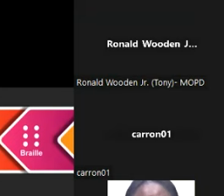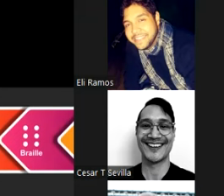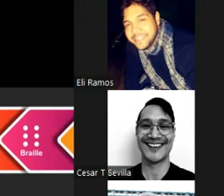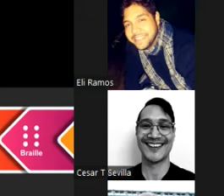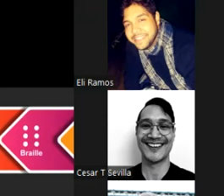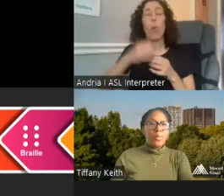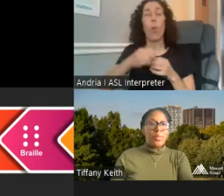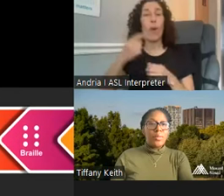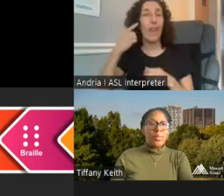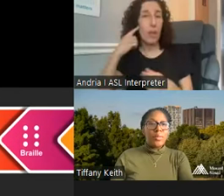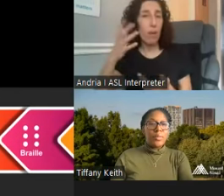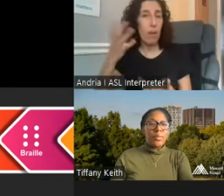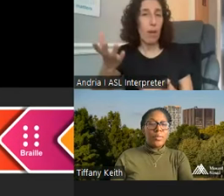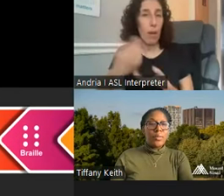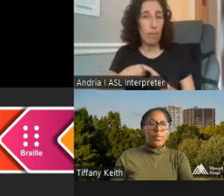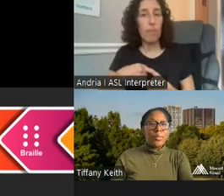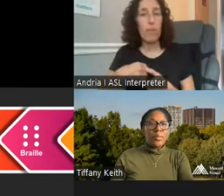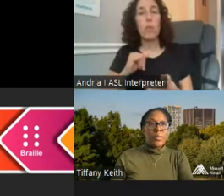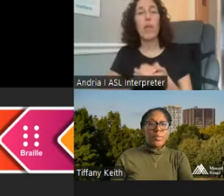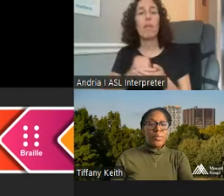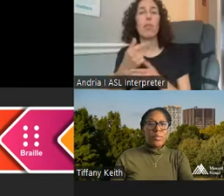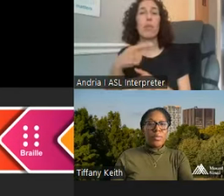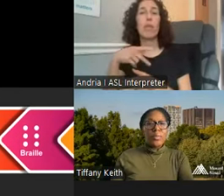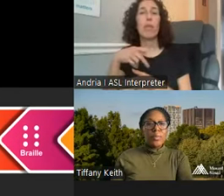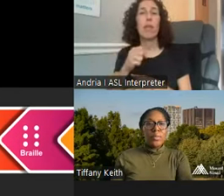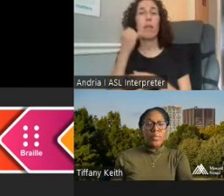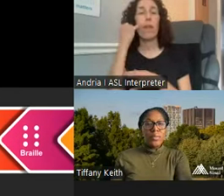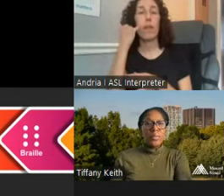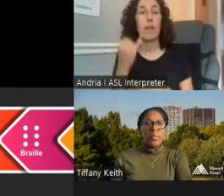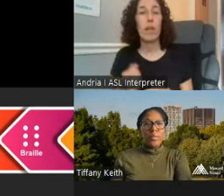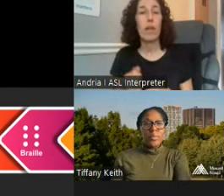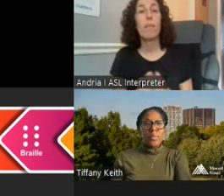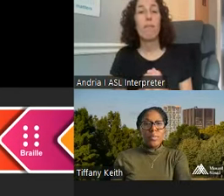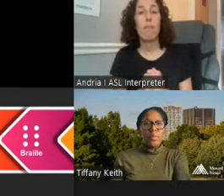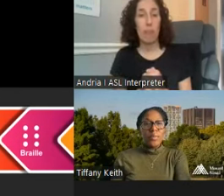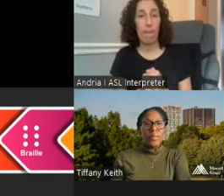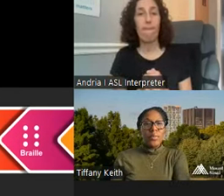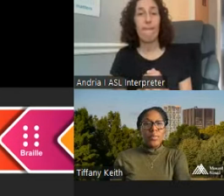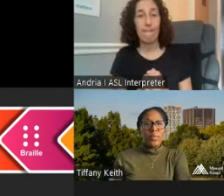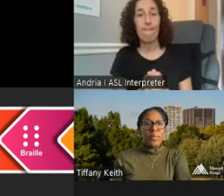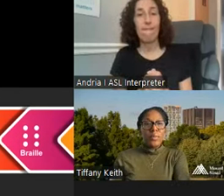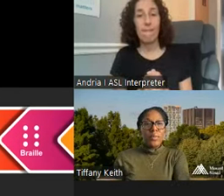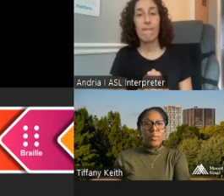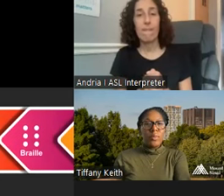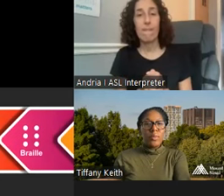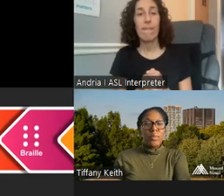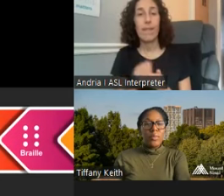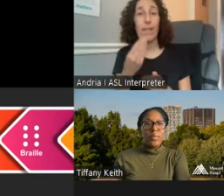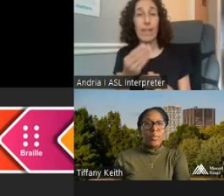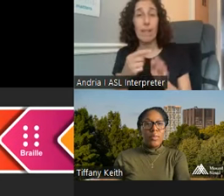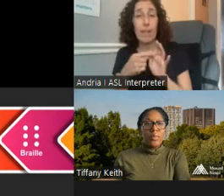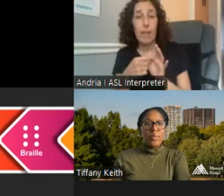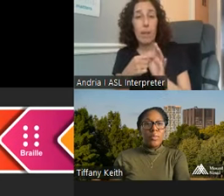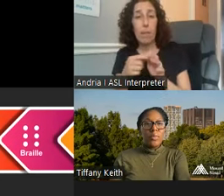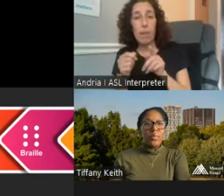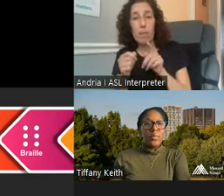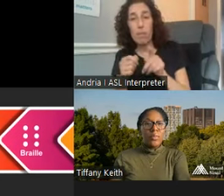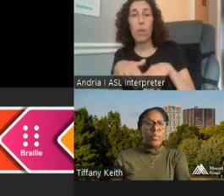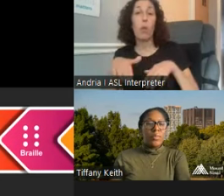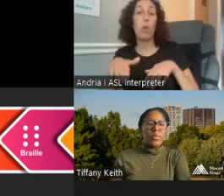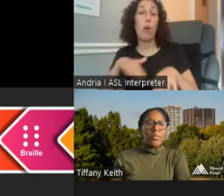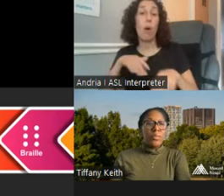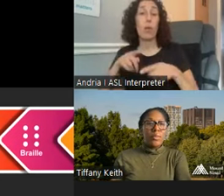imagine, talk about GPS. Imagine if you put into your GPS your wherever you were heading, walking, driving, whatever it was, and the GPS says,